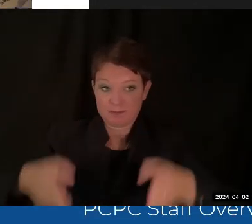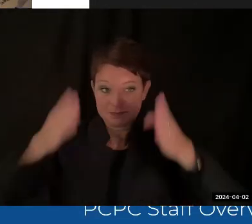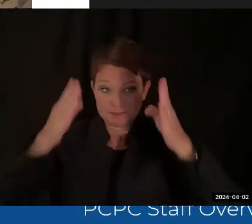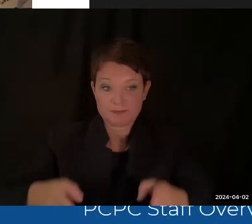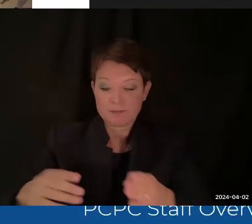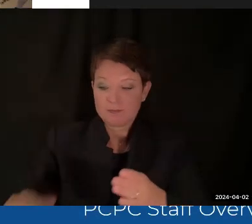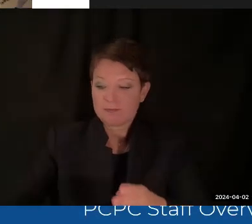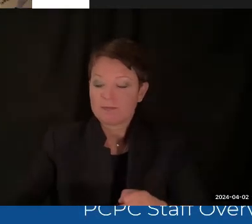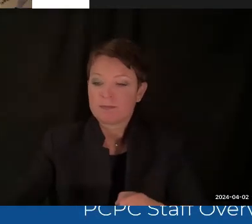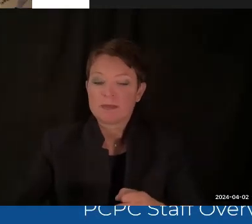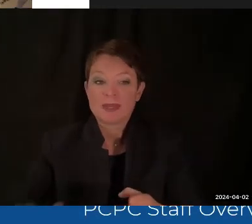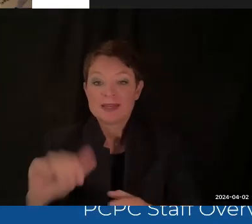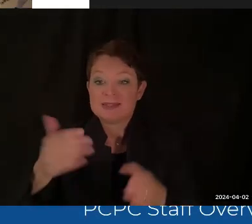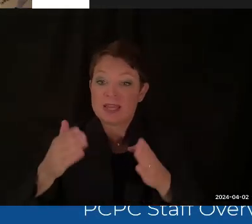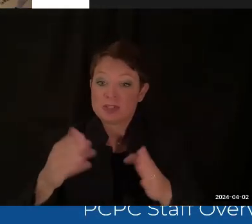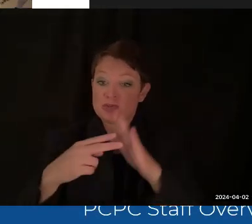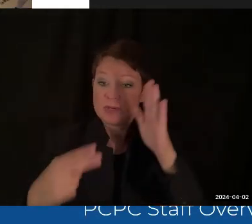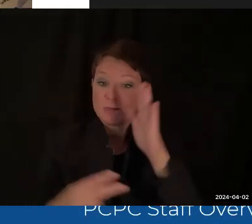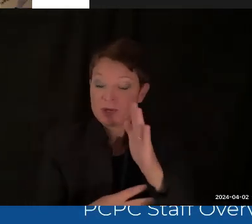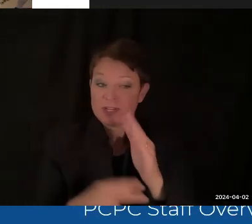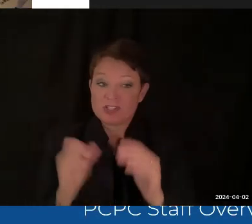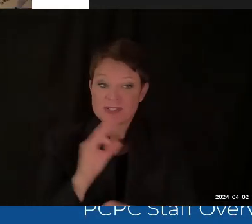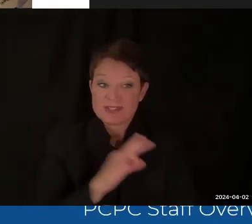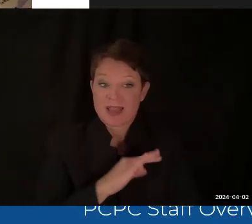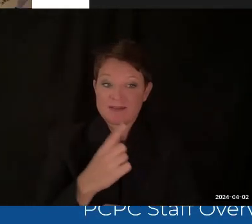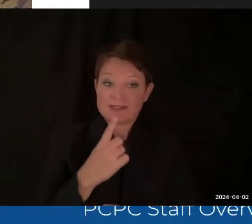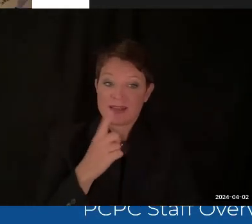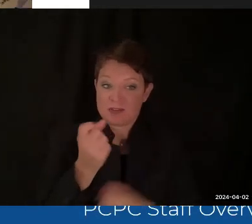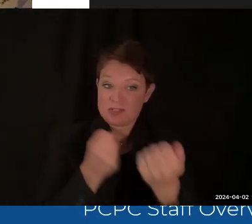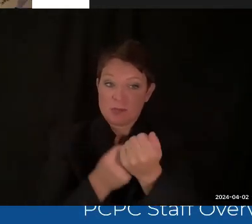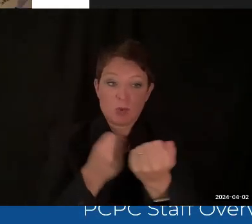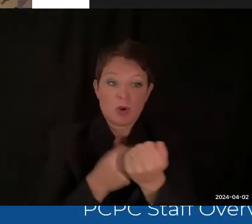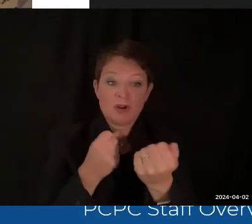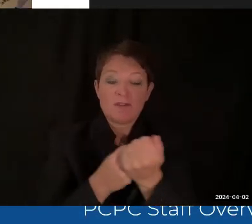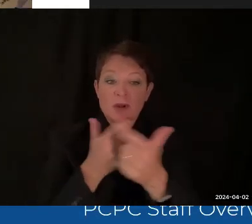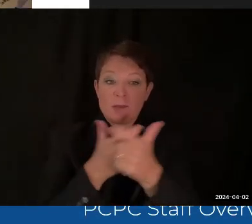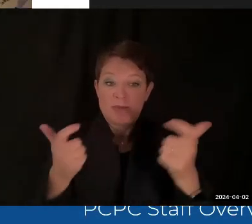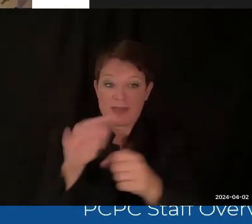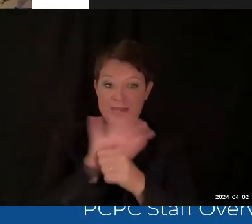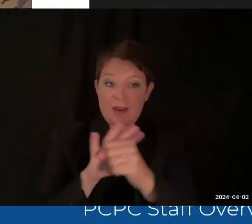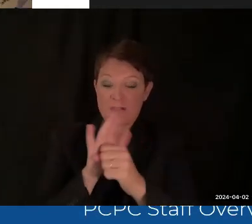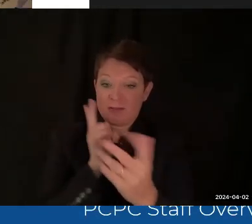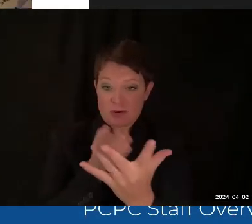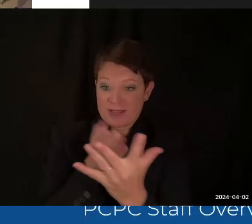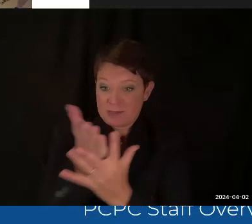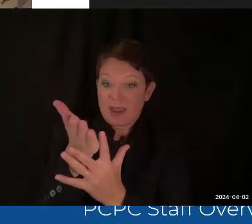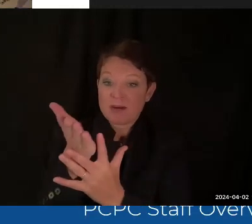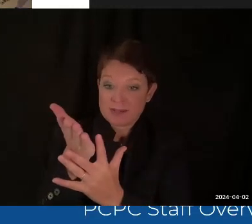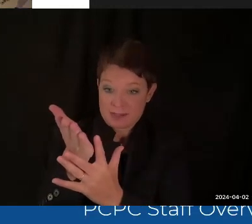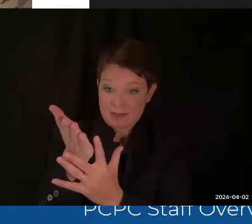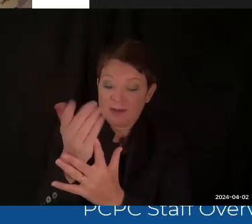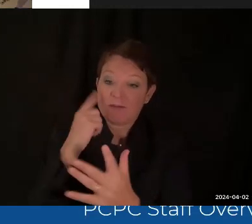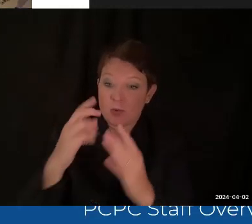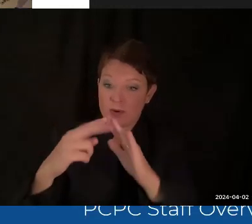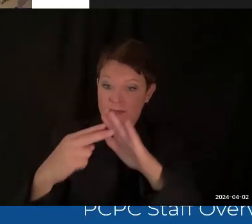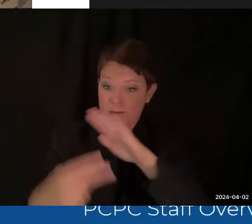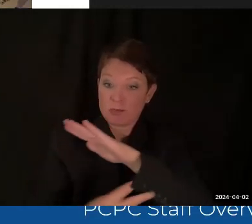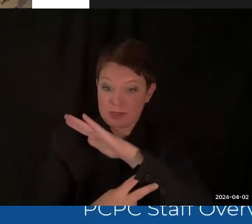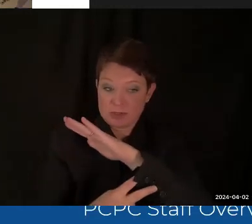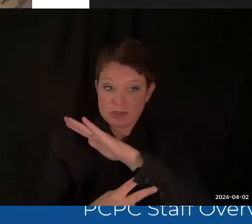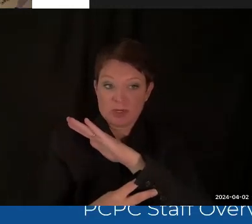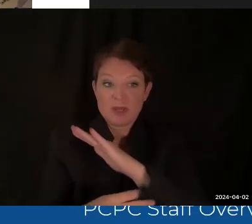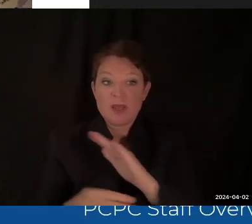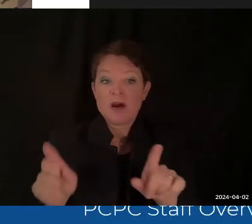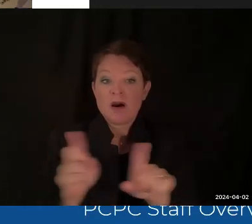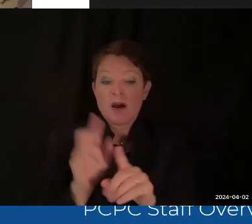On the 10th Street Bridge, staff notes their support for the large areas of transparency added to the bridge and